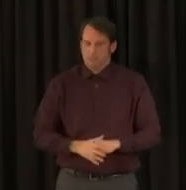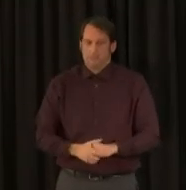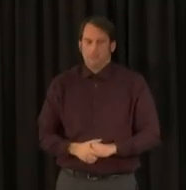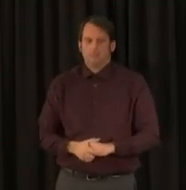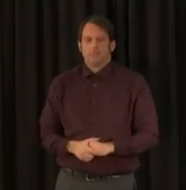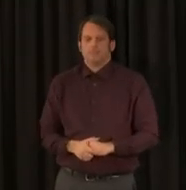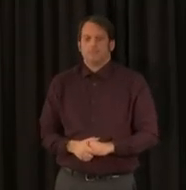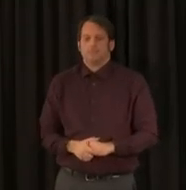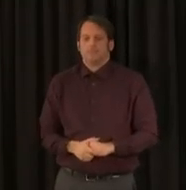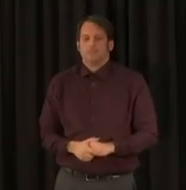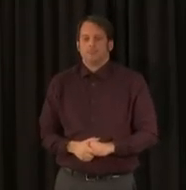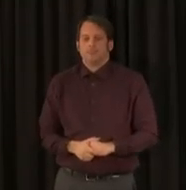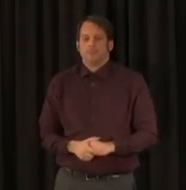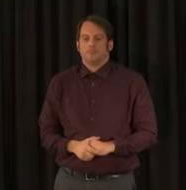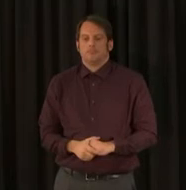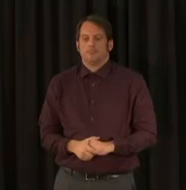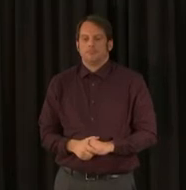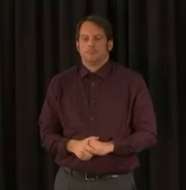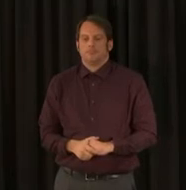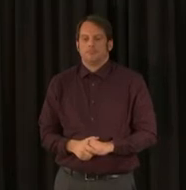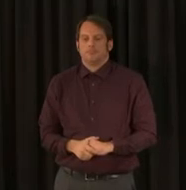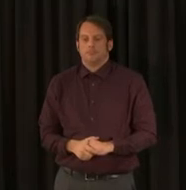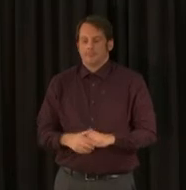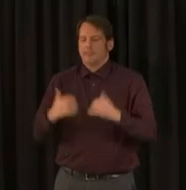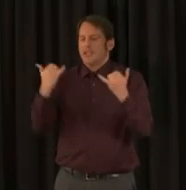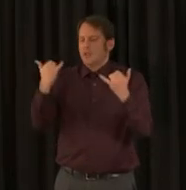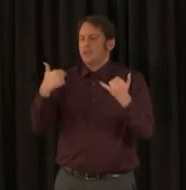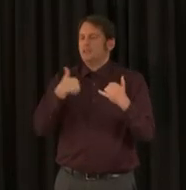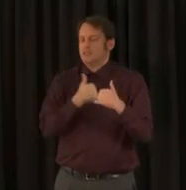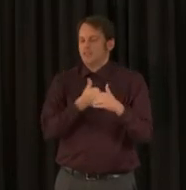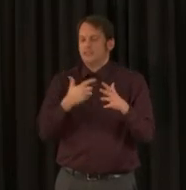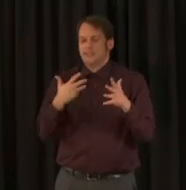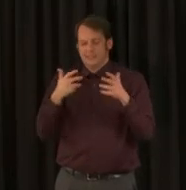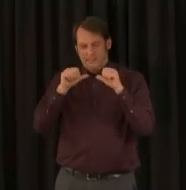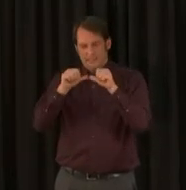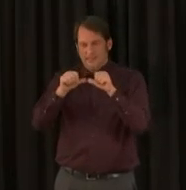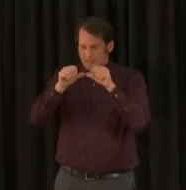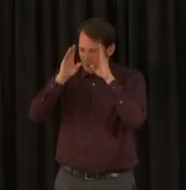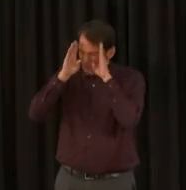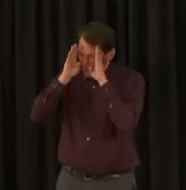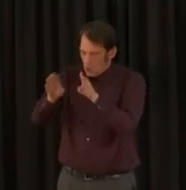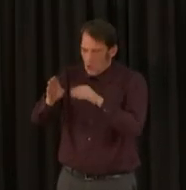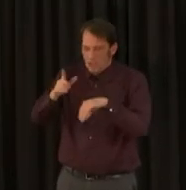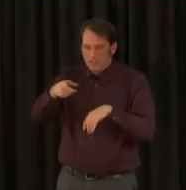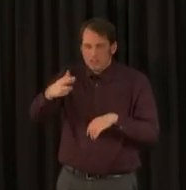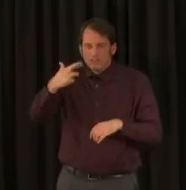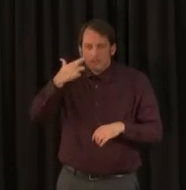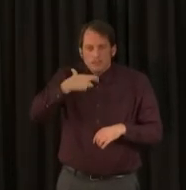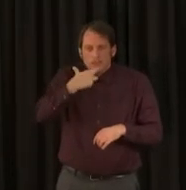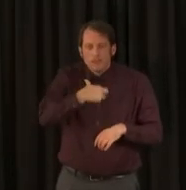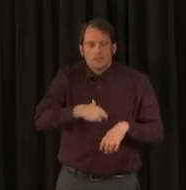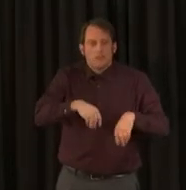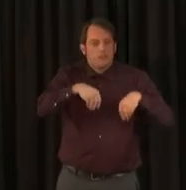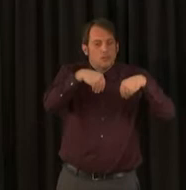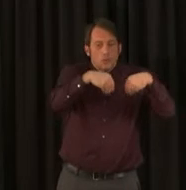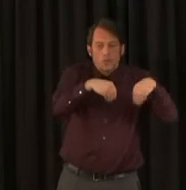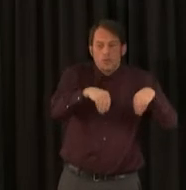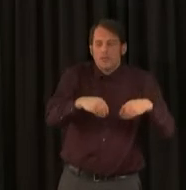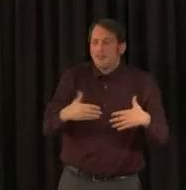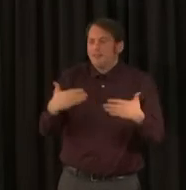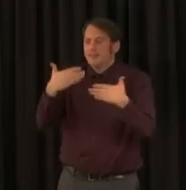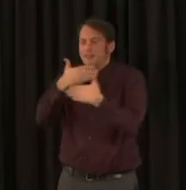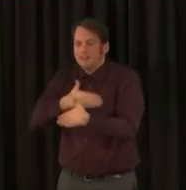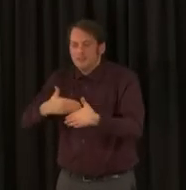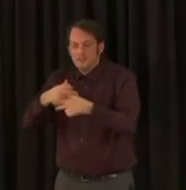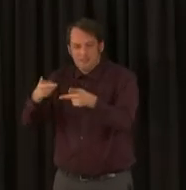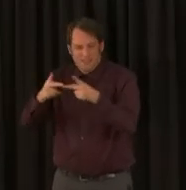is continue our work on the restaurant, the retail, the entertainment venue portions. This